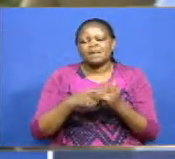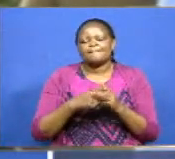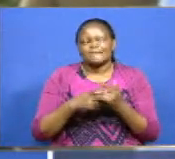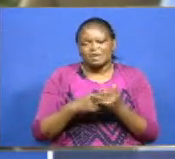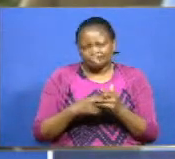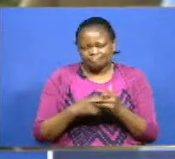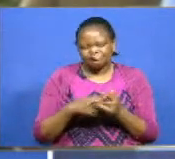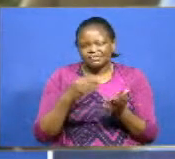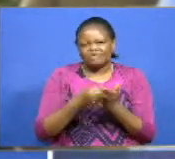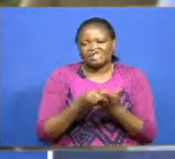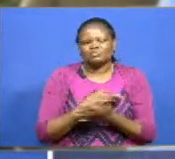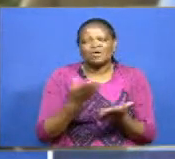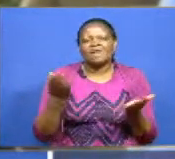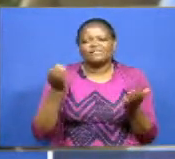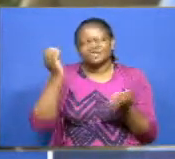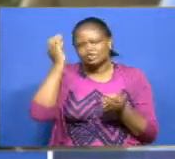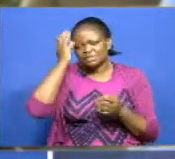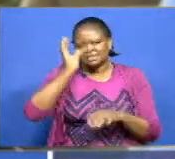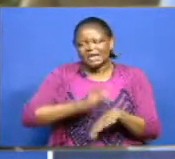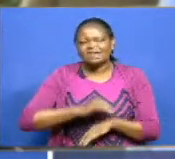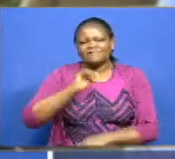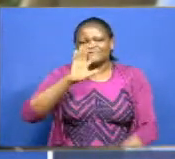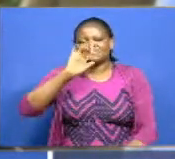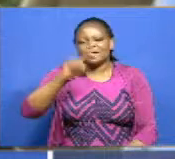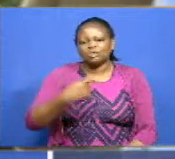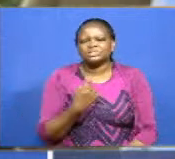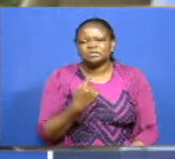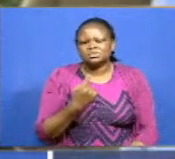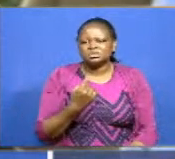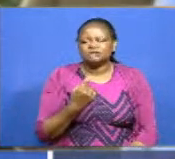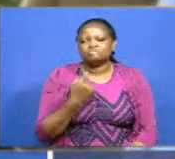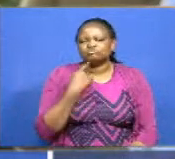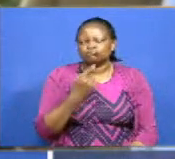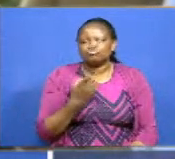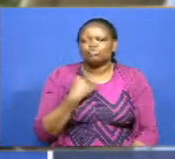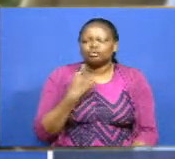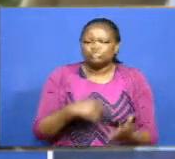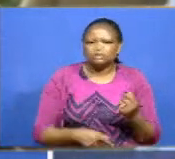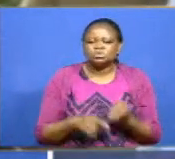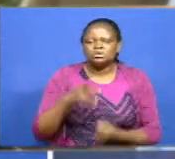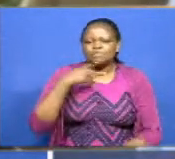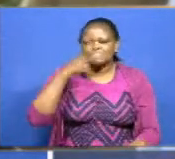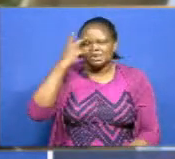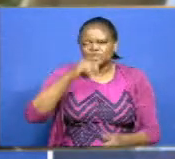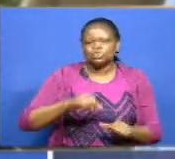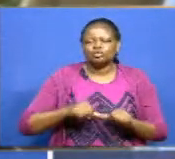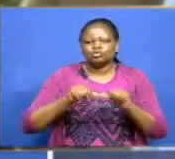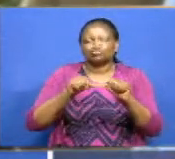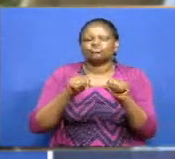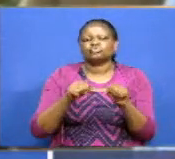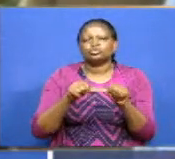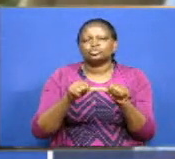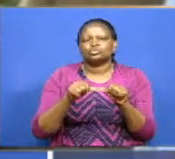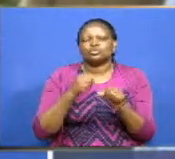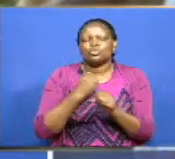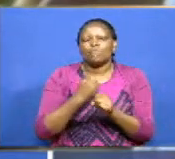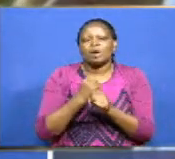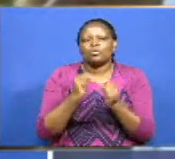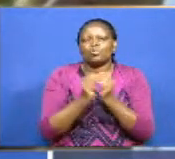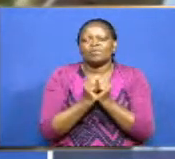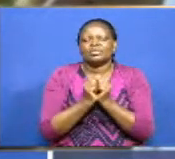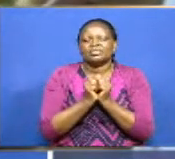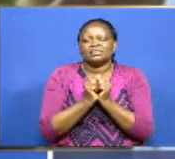where every student is getting 5,000. And so we want the parents to continue working with